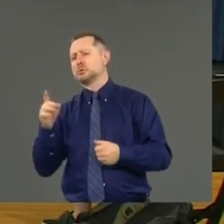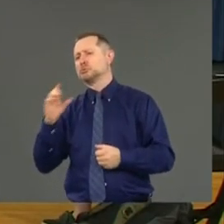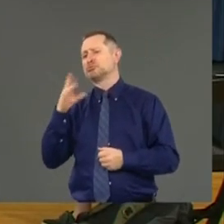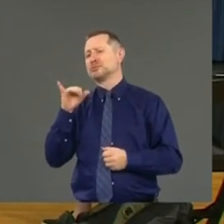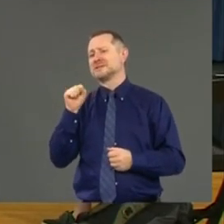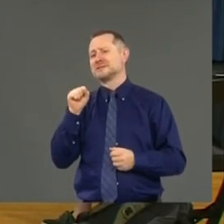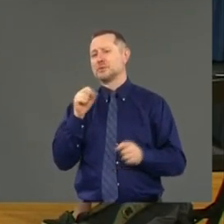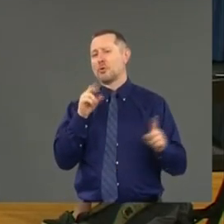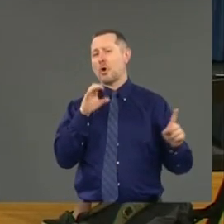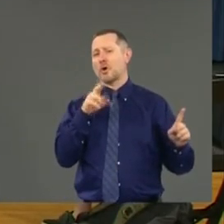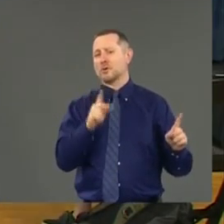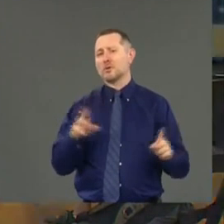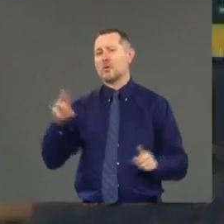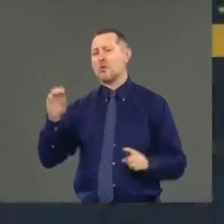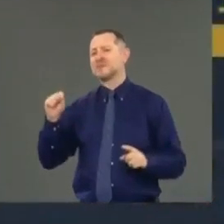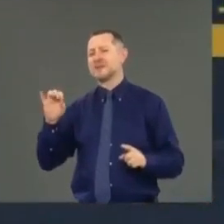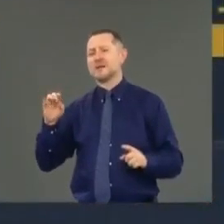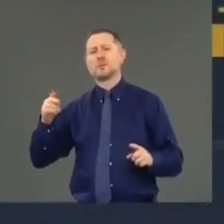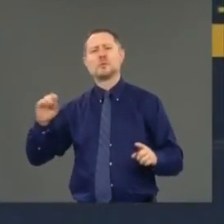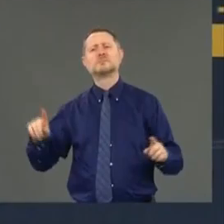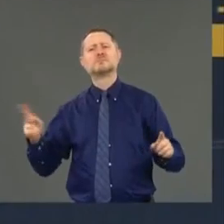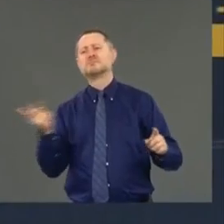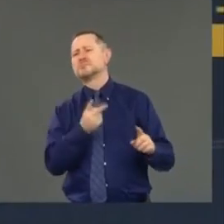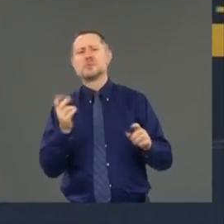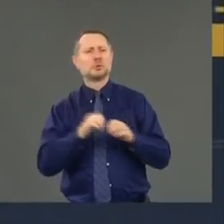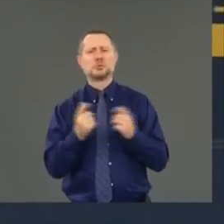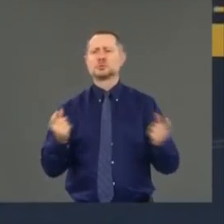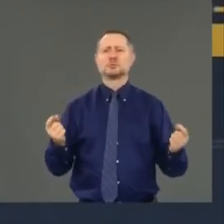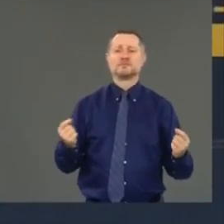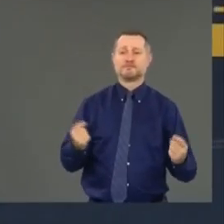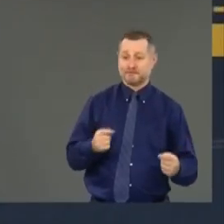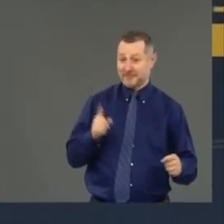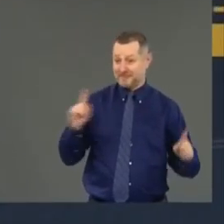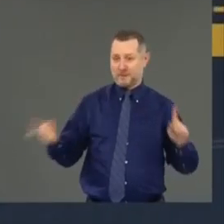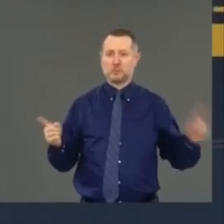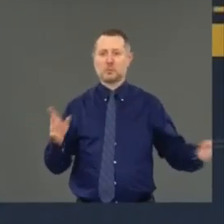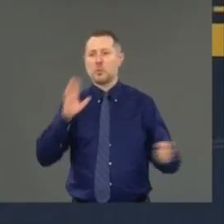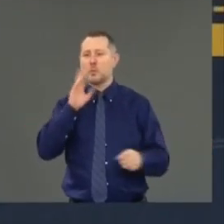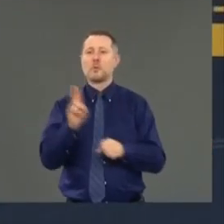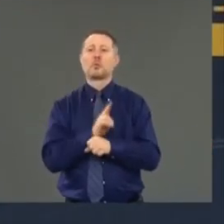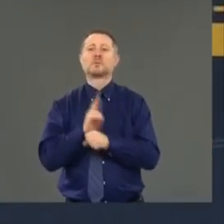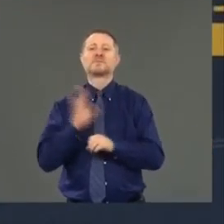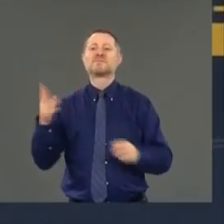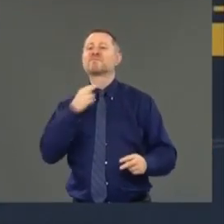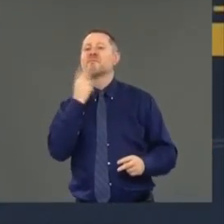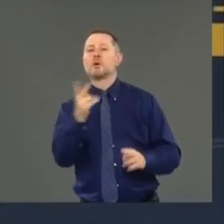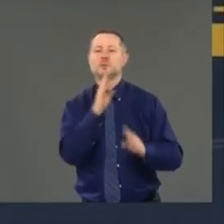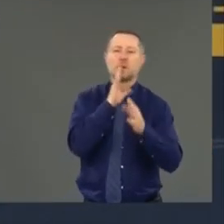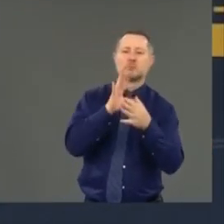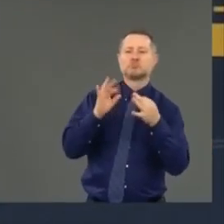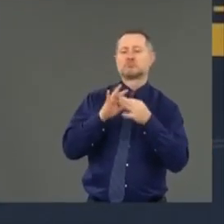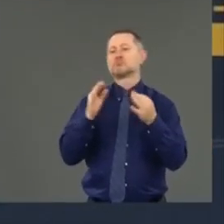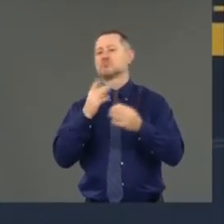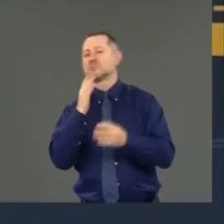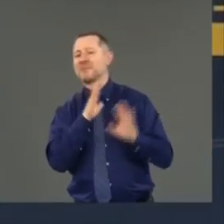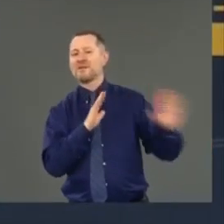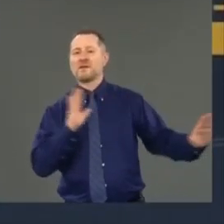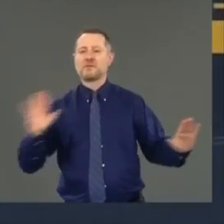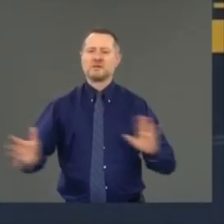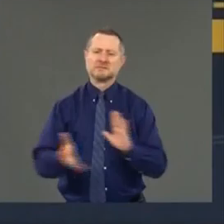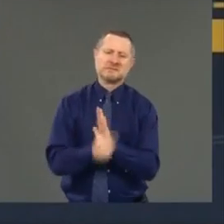what exactly are they going to be doing? They're going to use their voice, their skill, their talent to communicate better than I